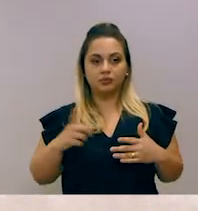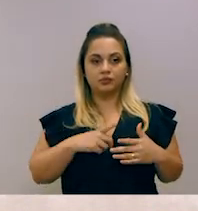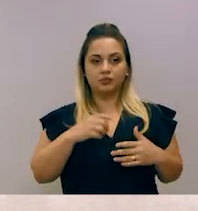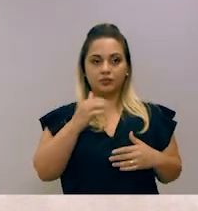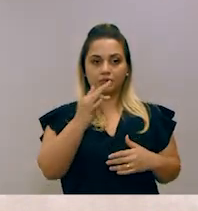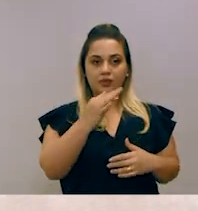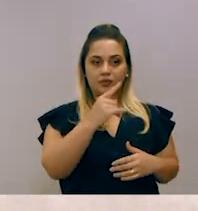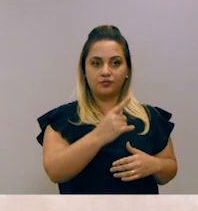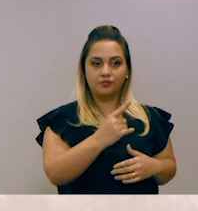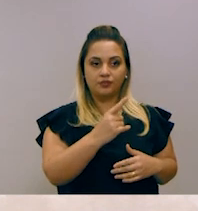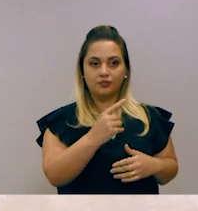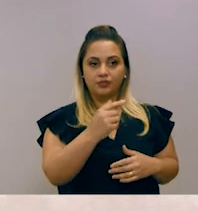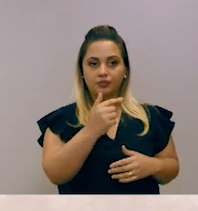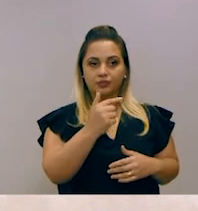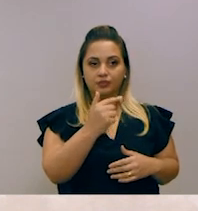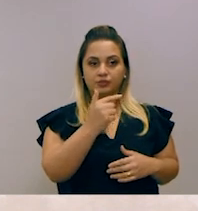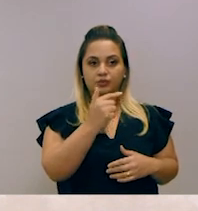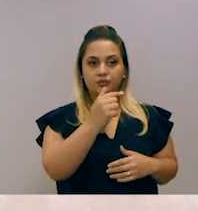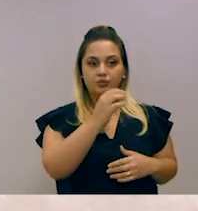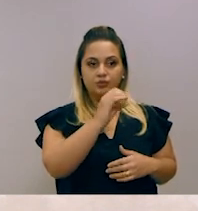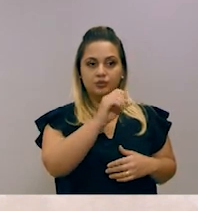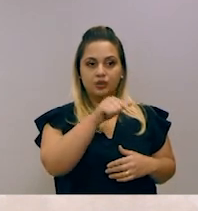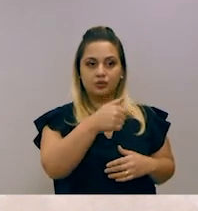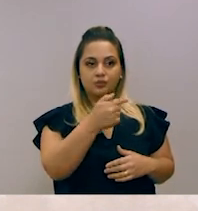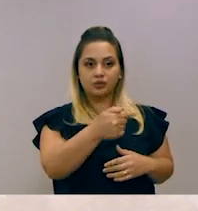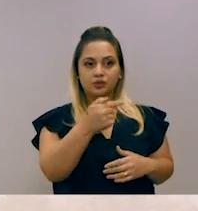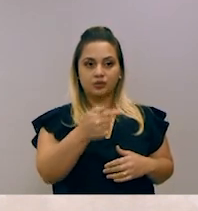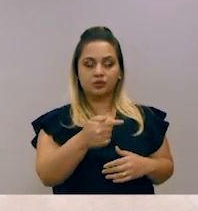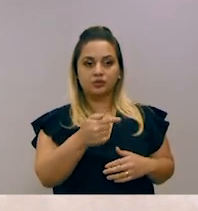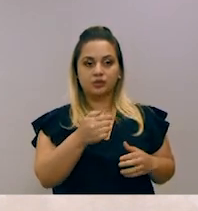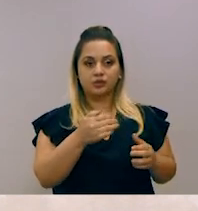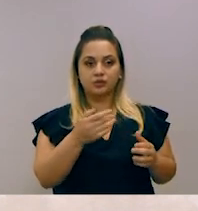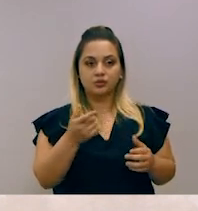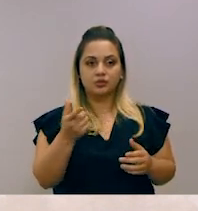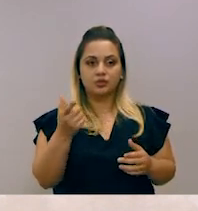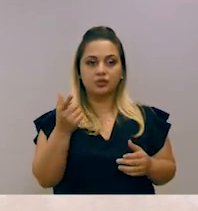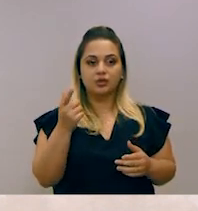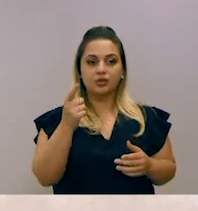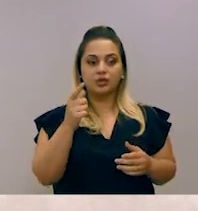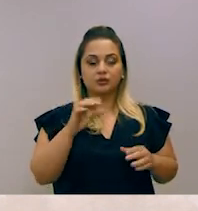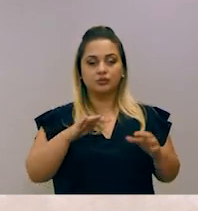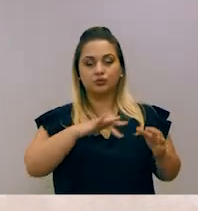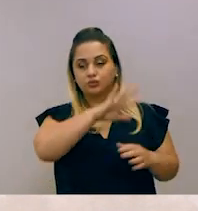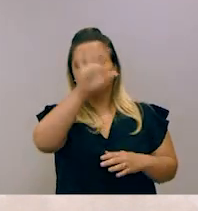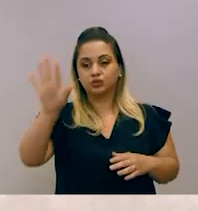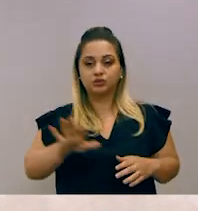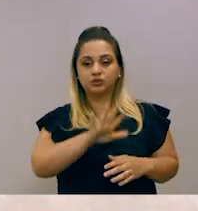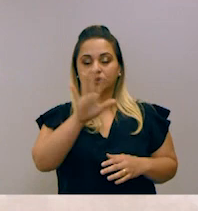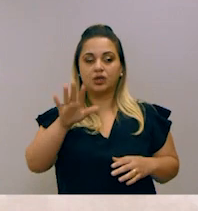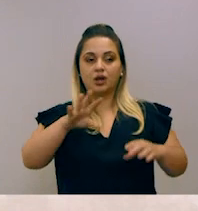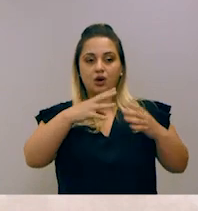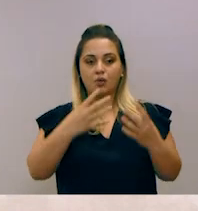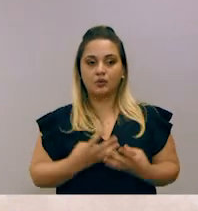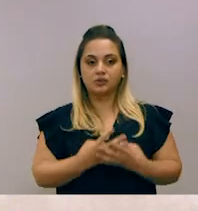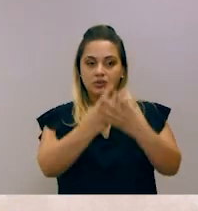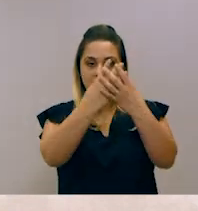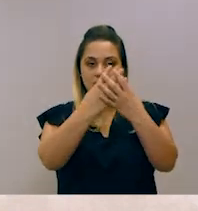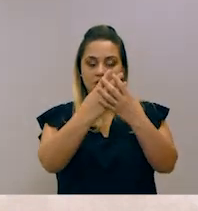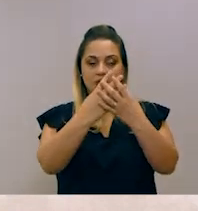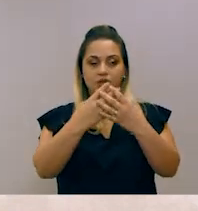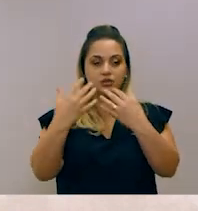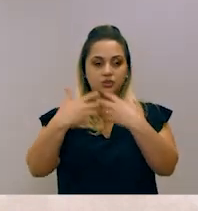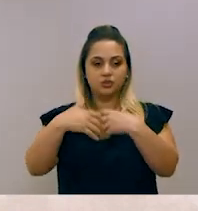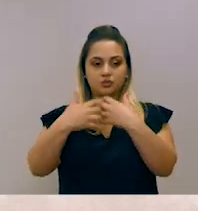support vector machine of F1 score of 0.77 and precision of 0.80. In total, the